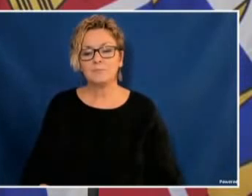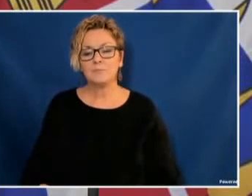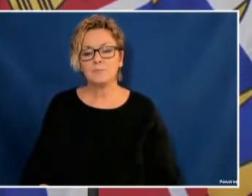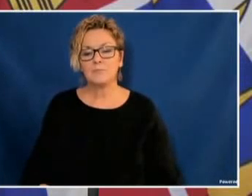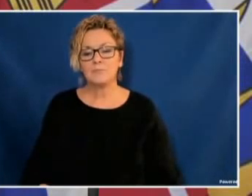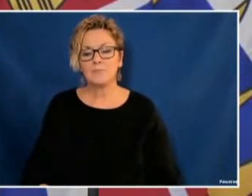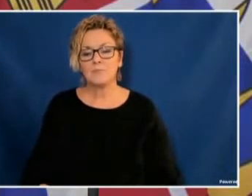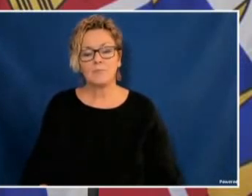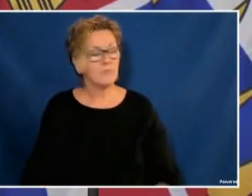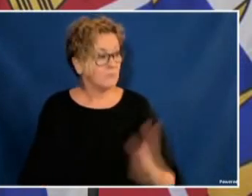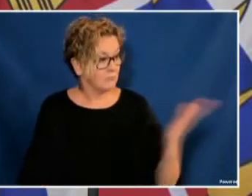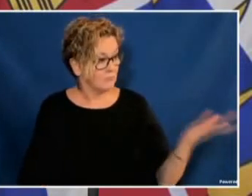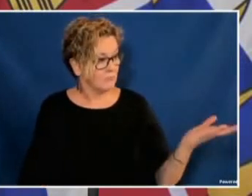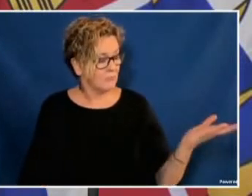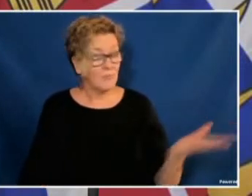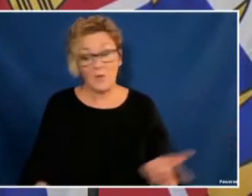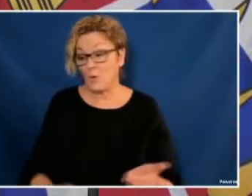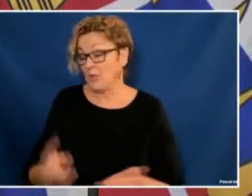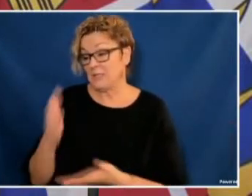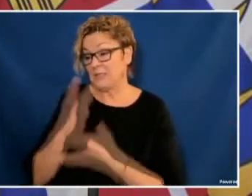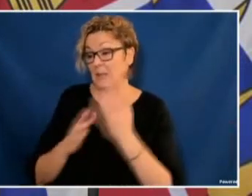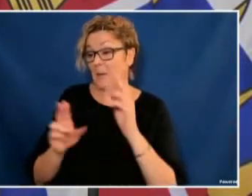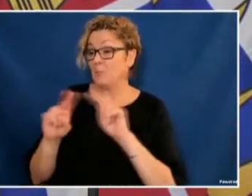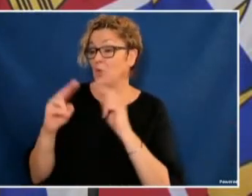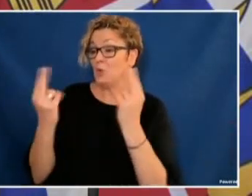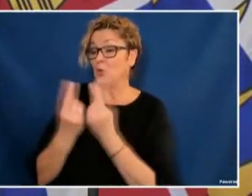well. Keith Baldry, Global News.